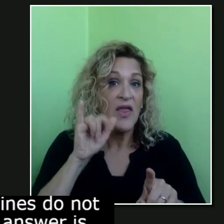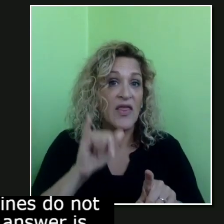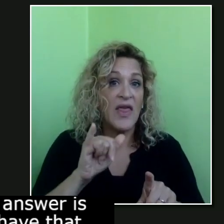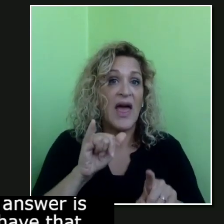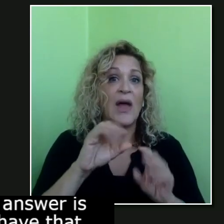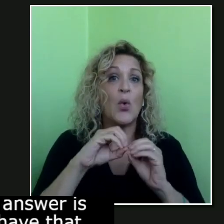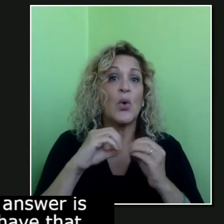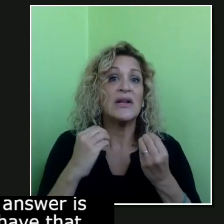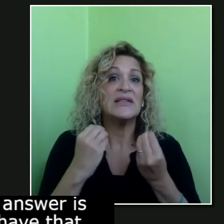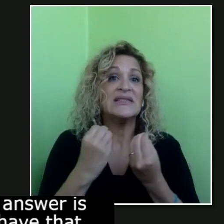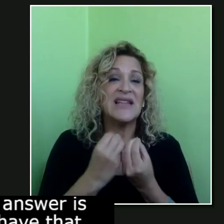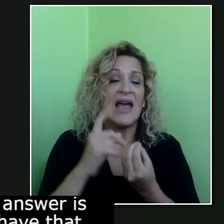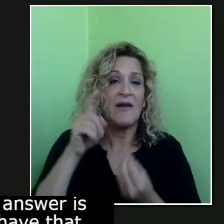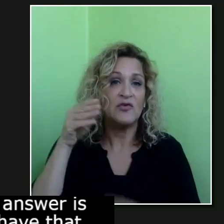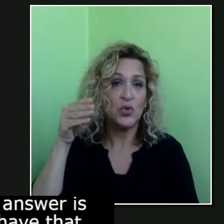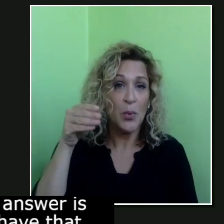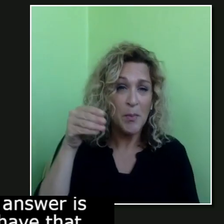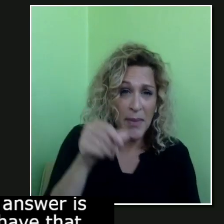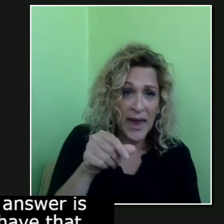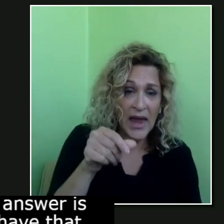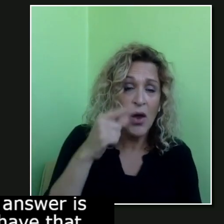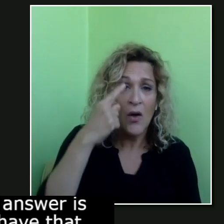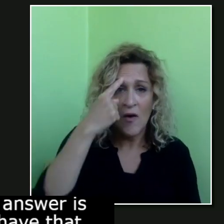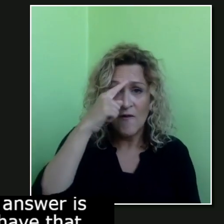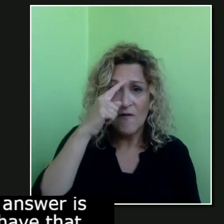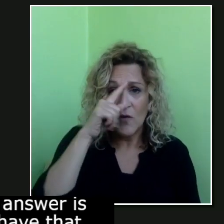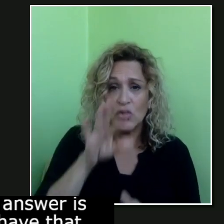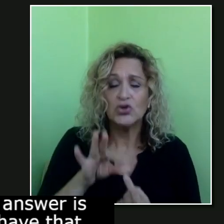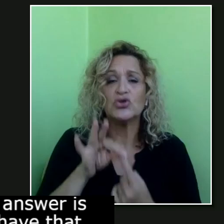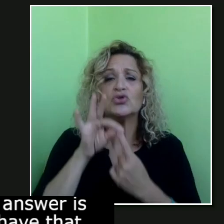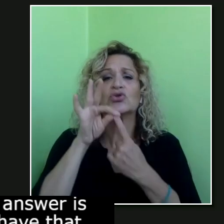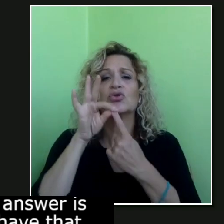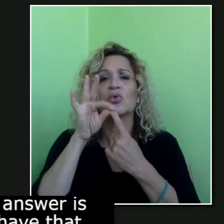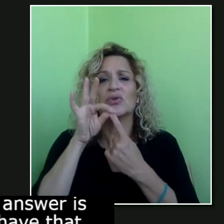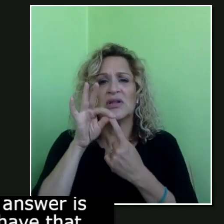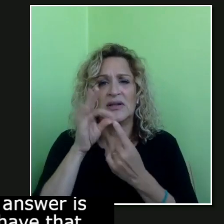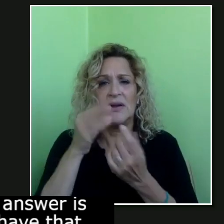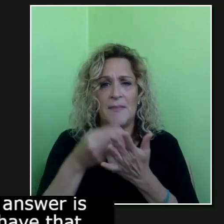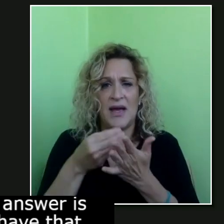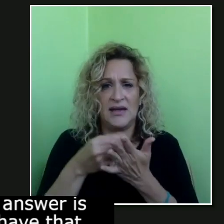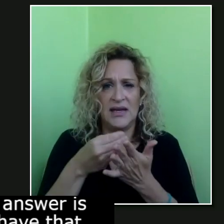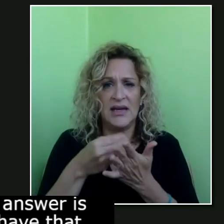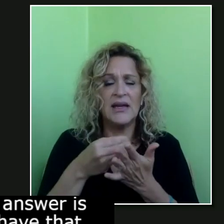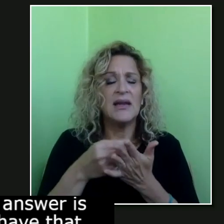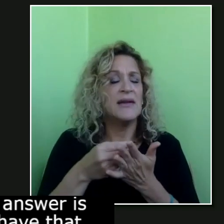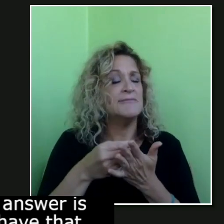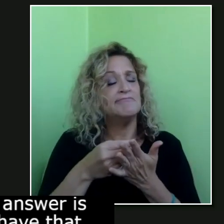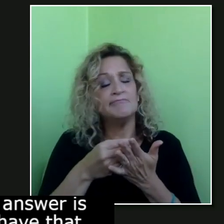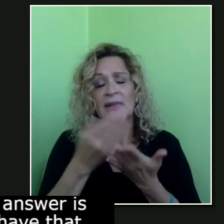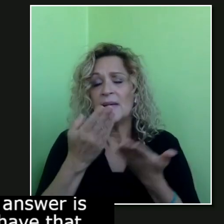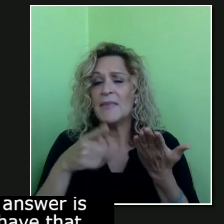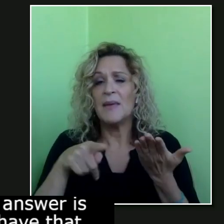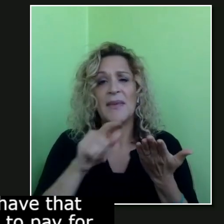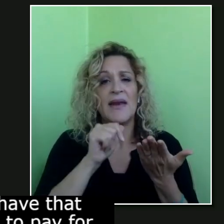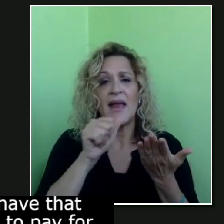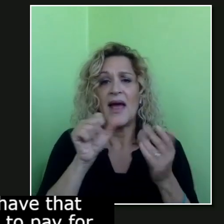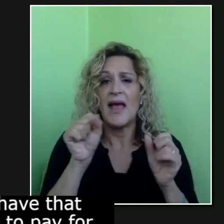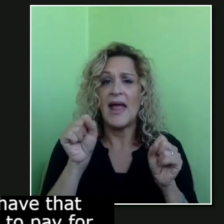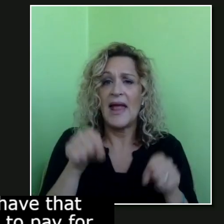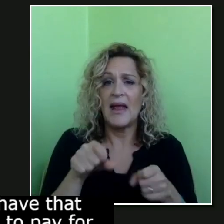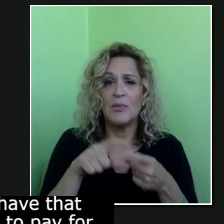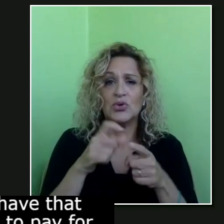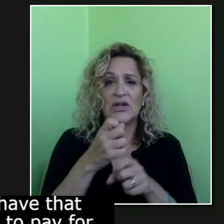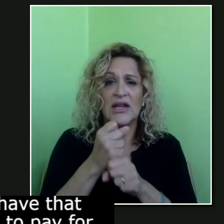have to pay for certain amount, and they may not be able to get